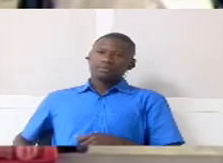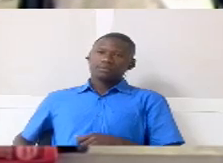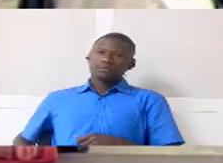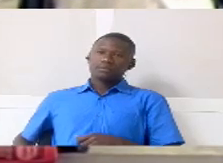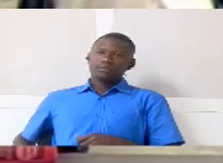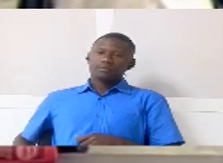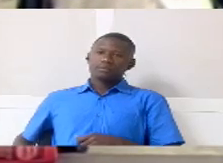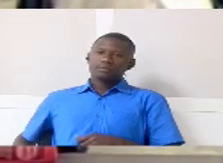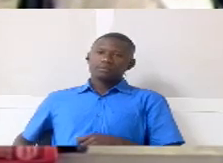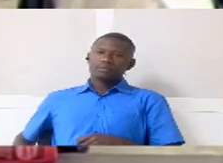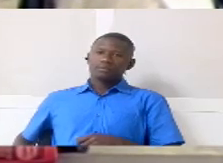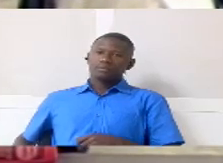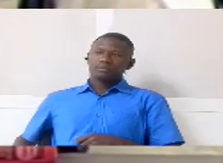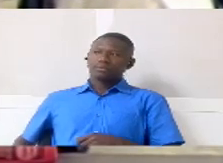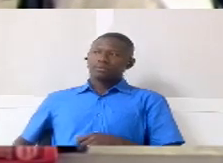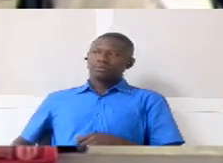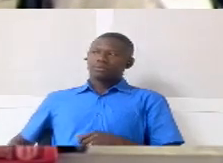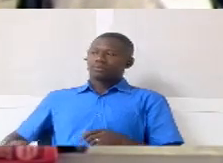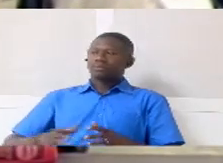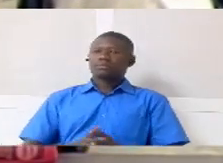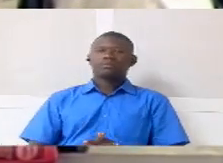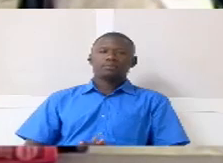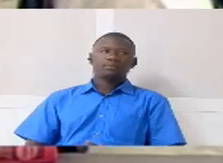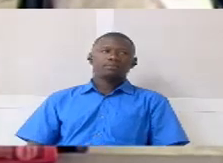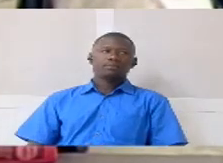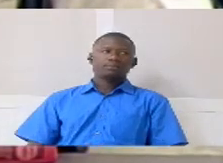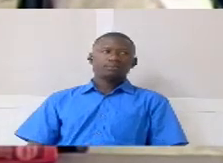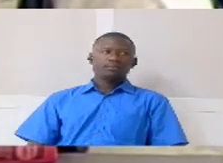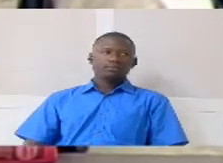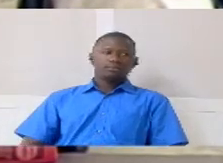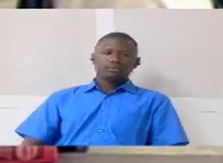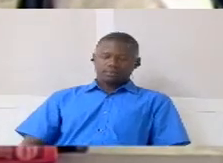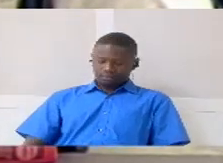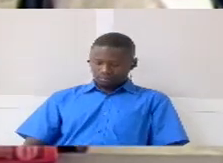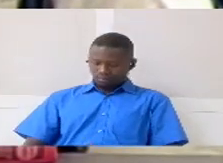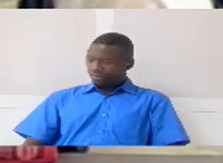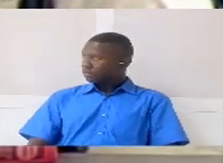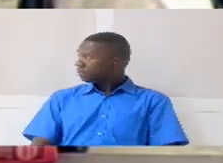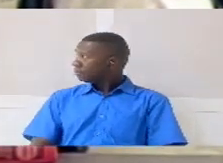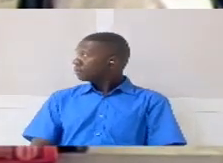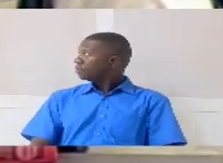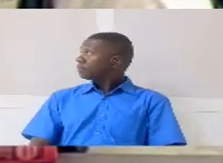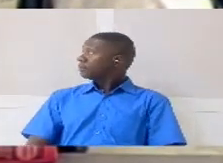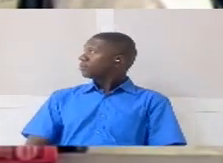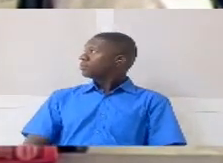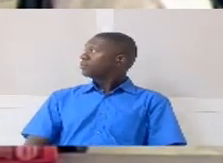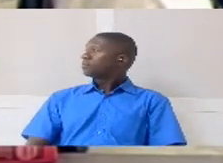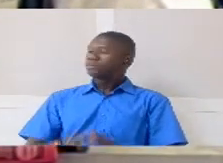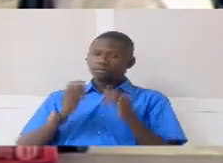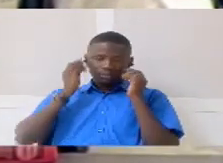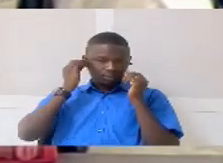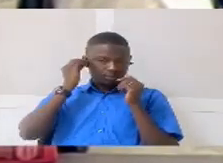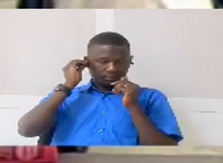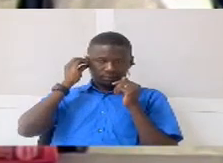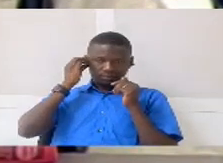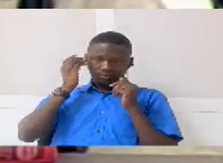moti me ya lonko anin banko lualu manta nyola woto momandi yo baroke isa lonko ase keno ye kuluro lekan